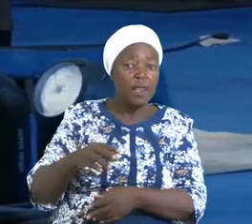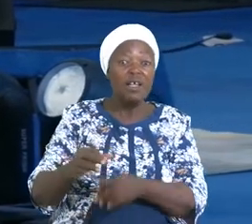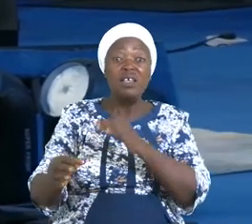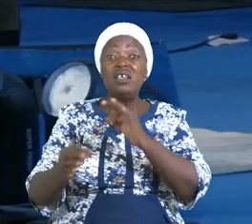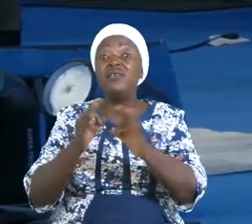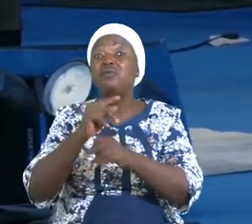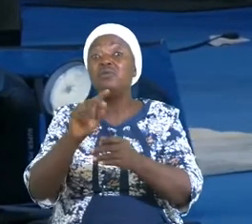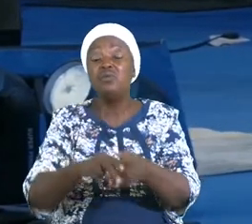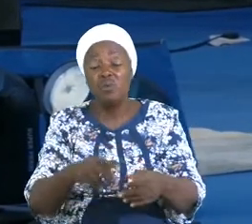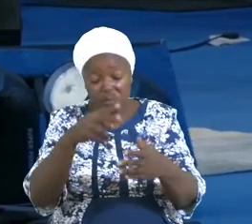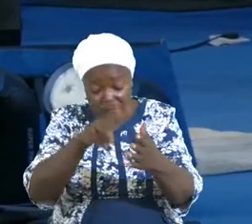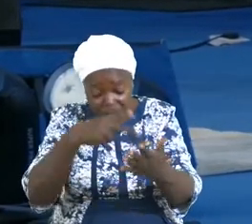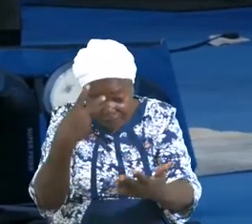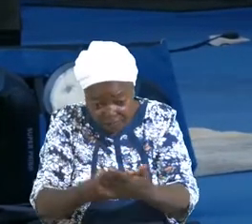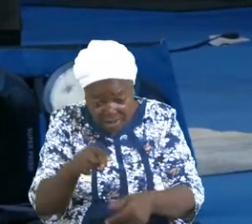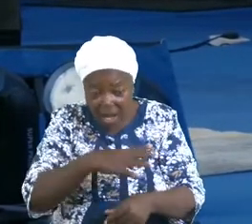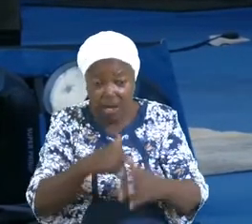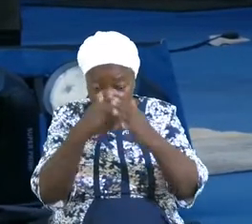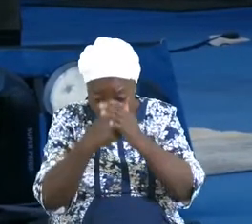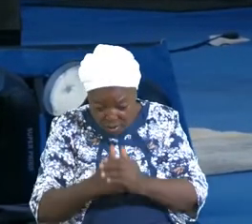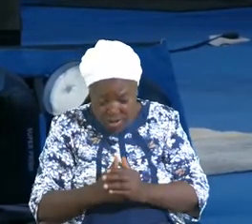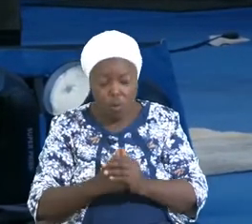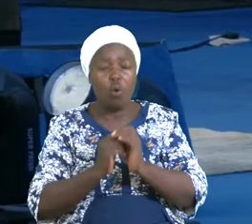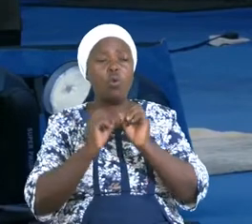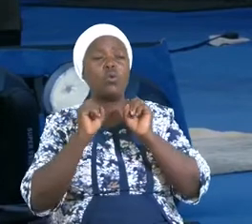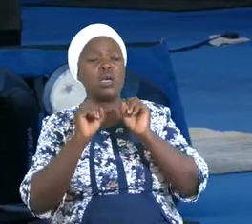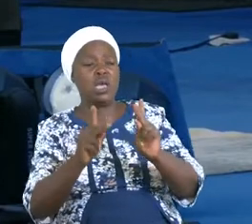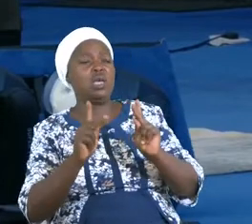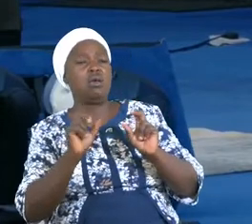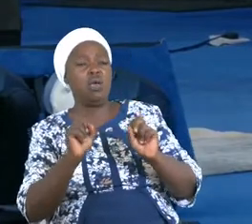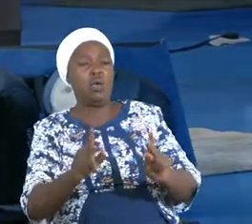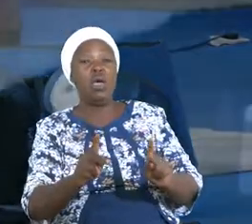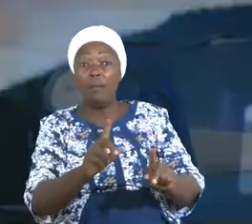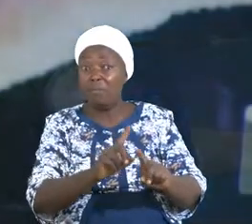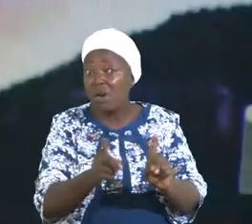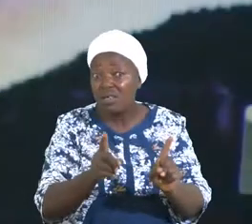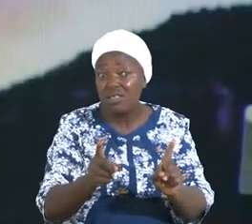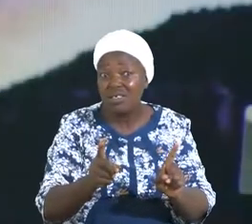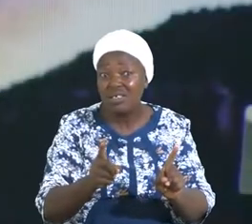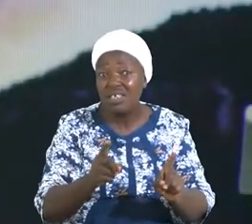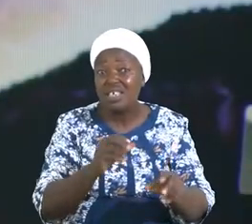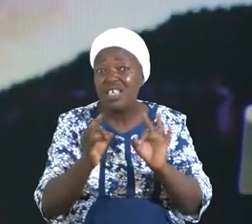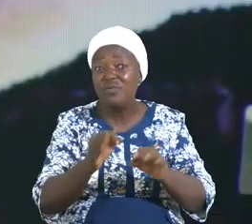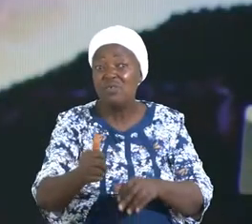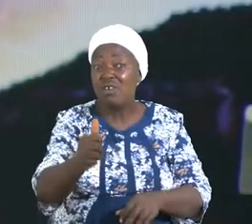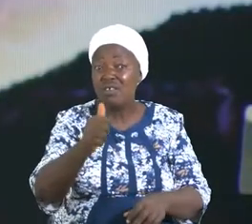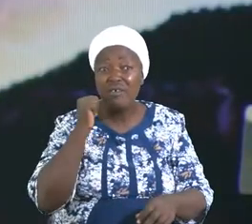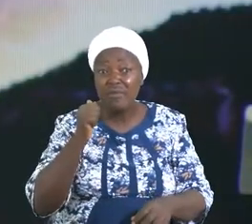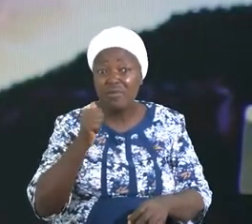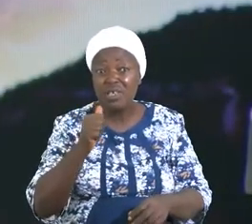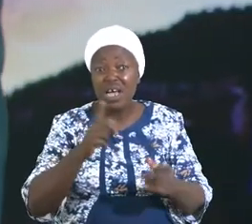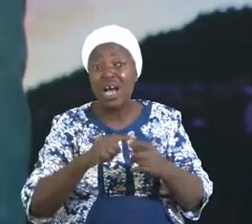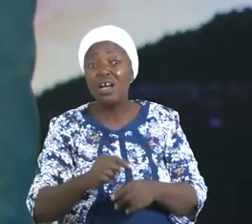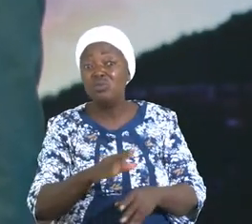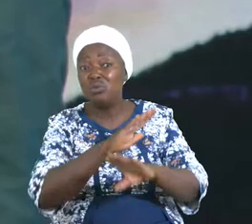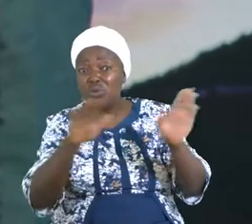down and worship, well and good. But if you don't, tell me,